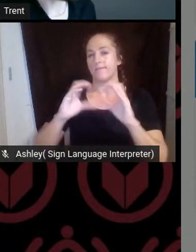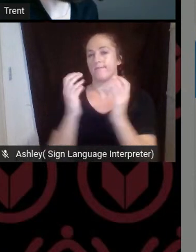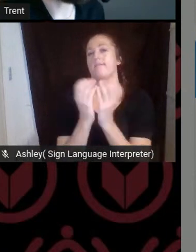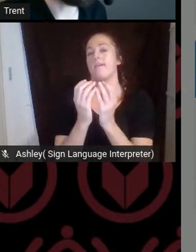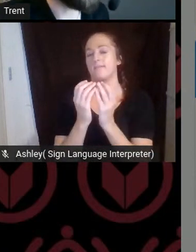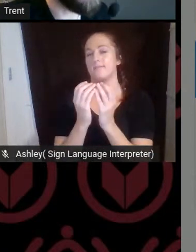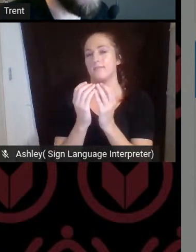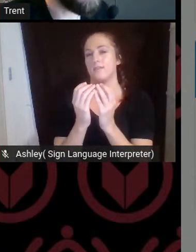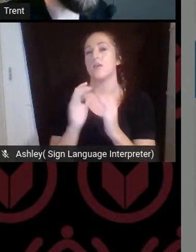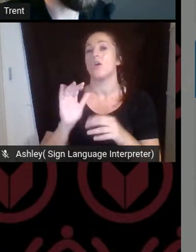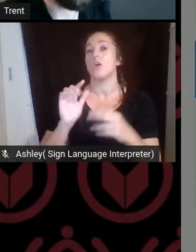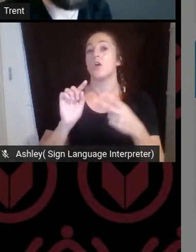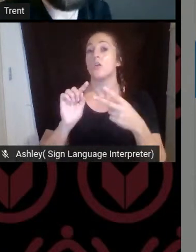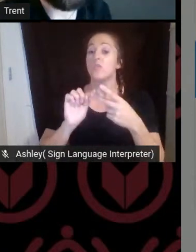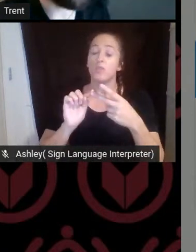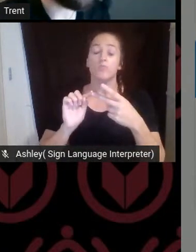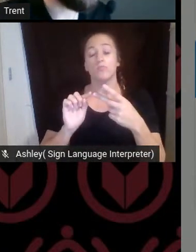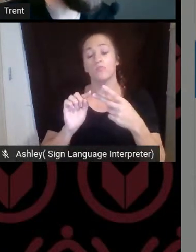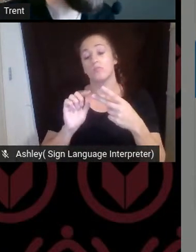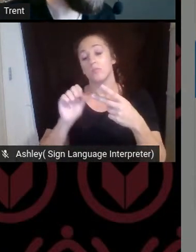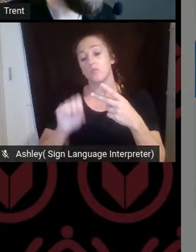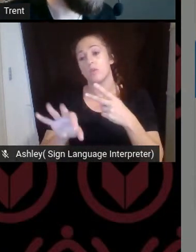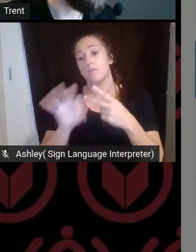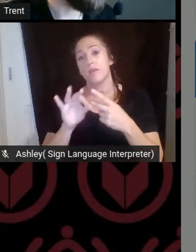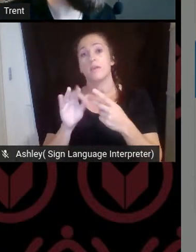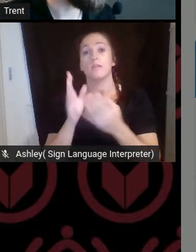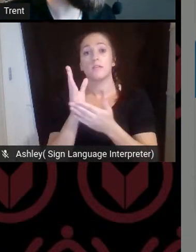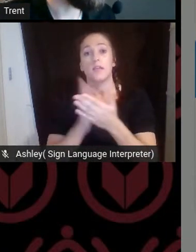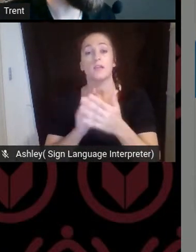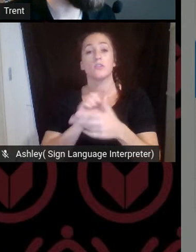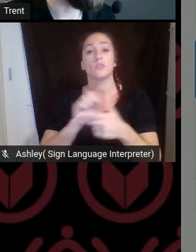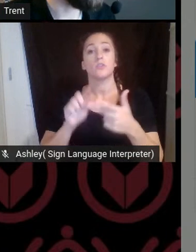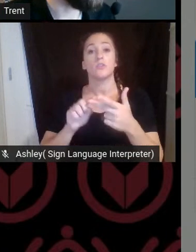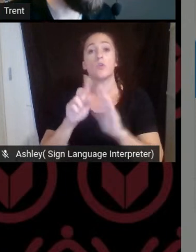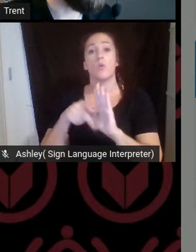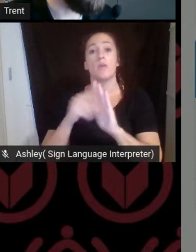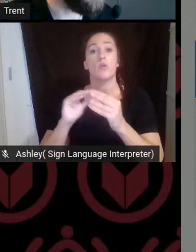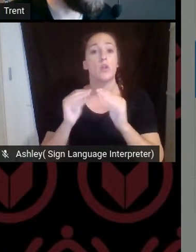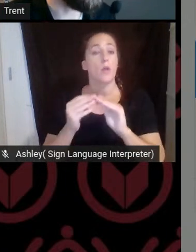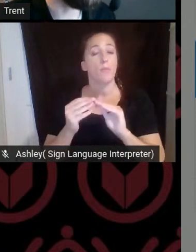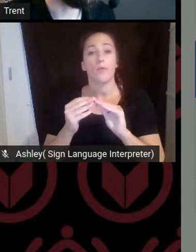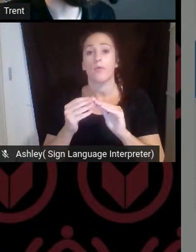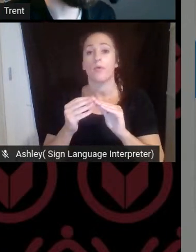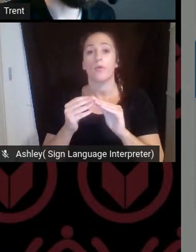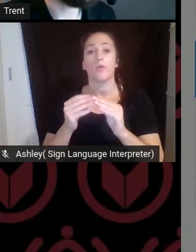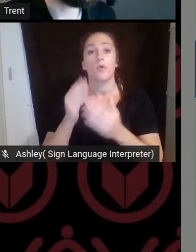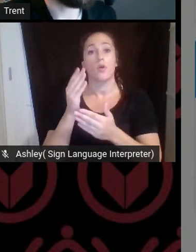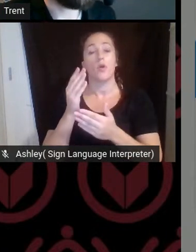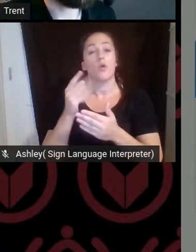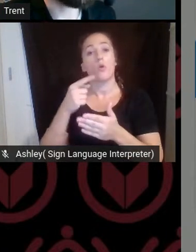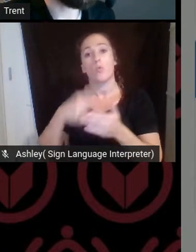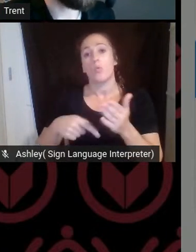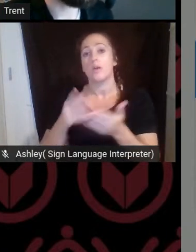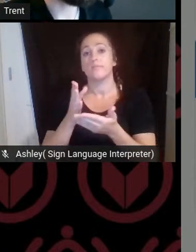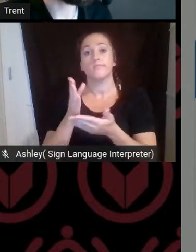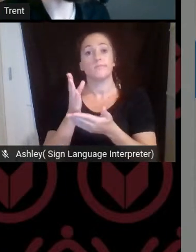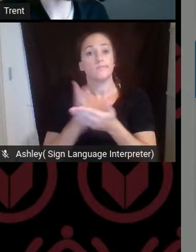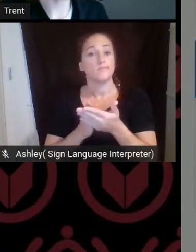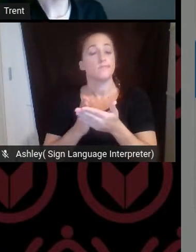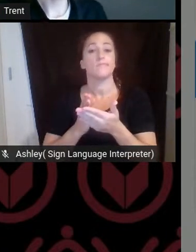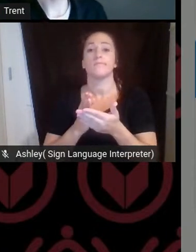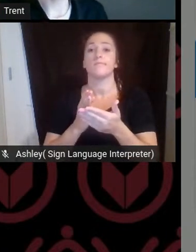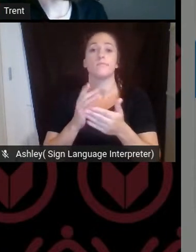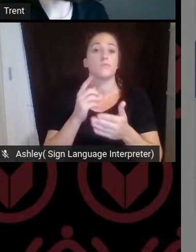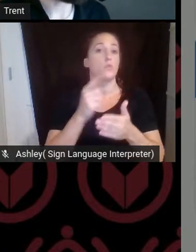And then you can choose things like section or period number, what subject it is, what room it's in, and you can input all that